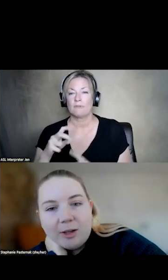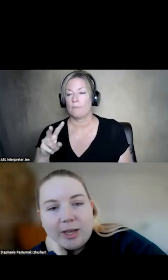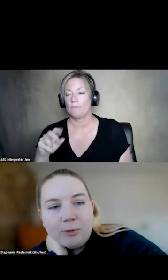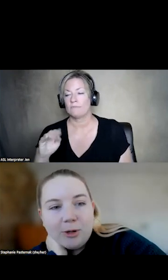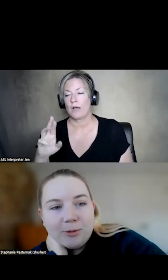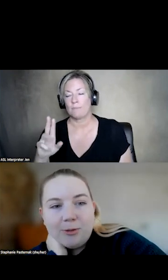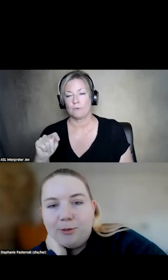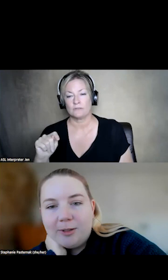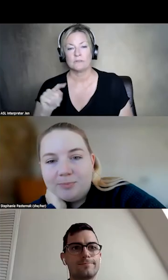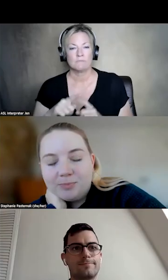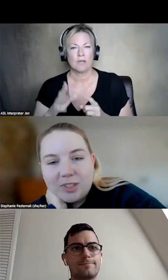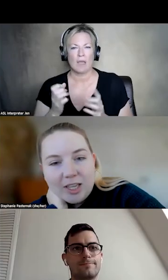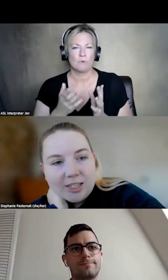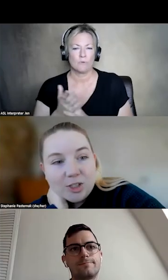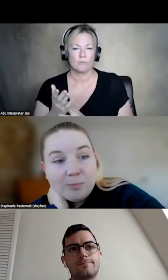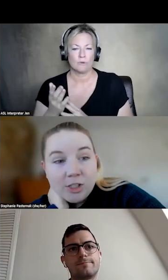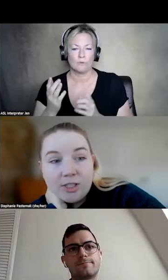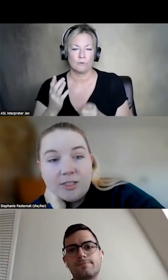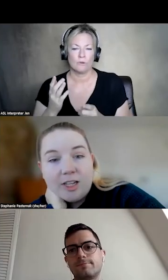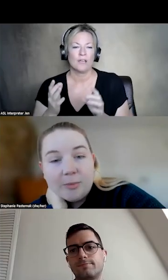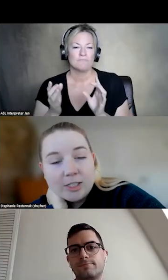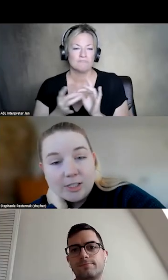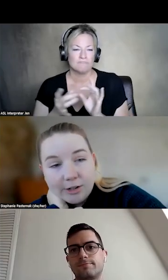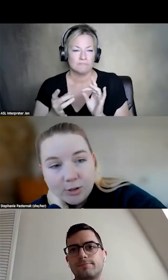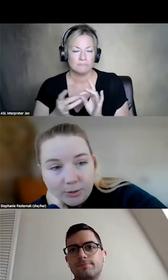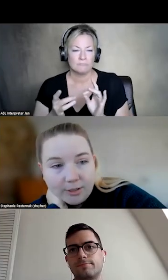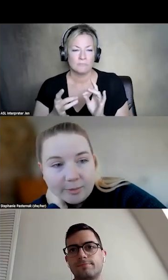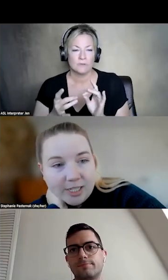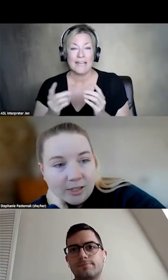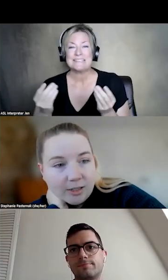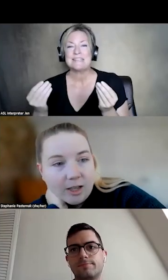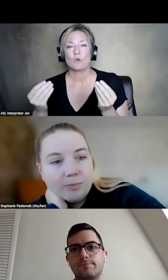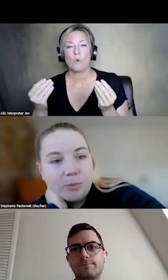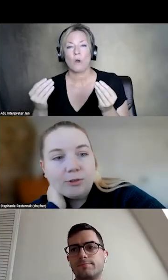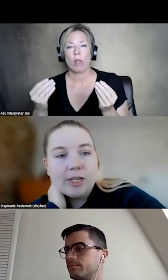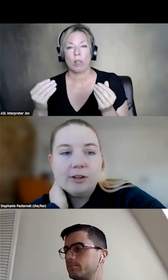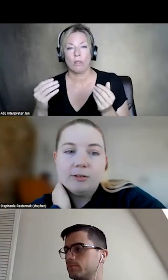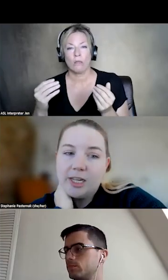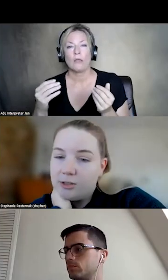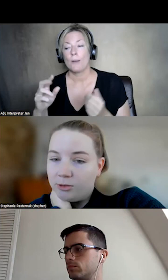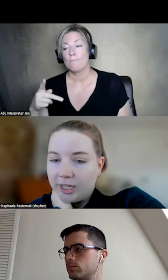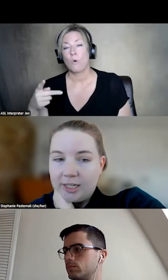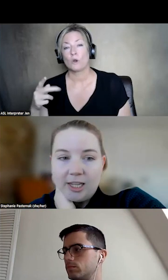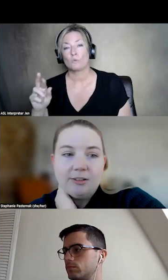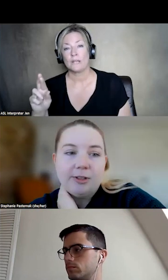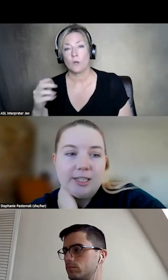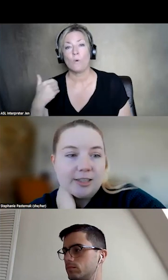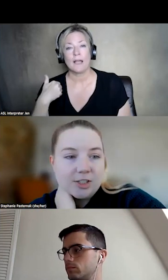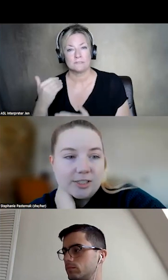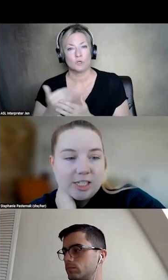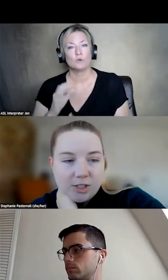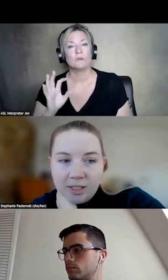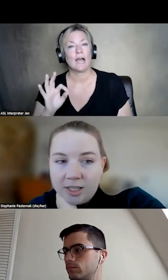But I will go through and just mention actually a territorial update. Puerto Rico has new 988